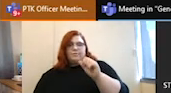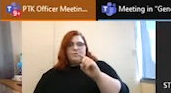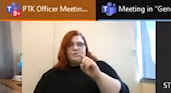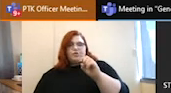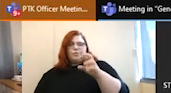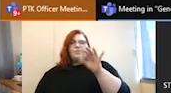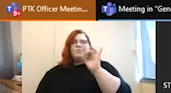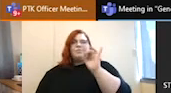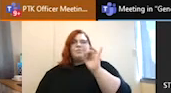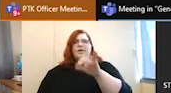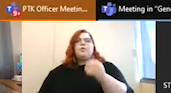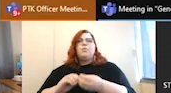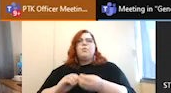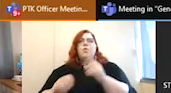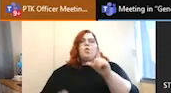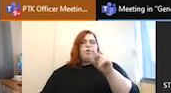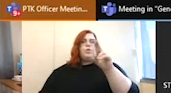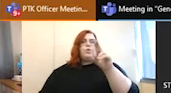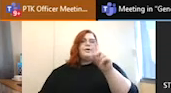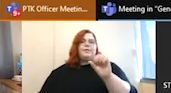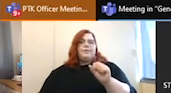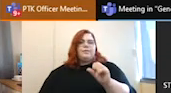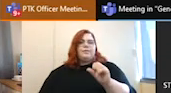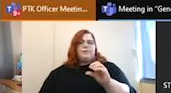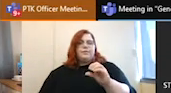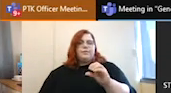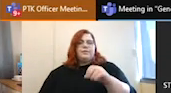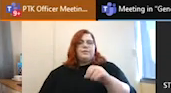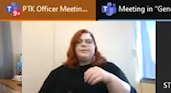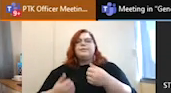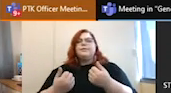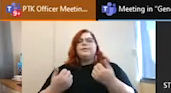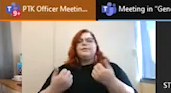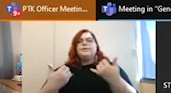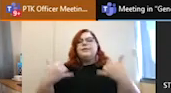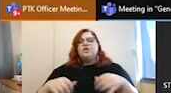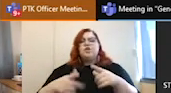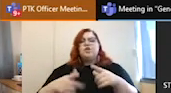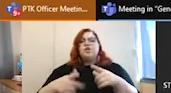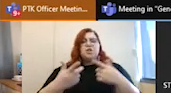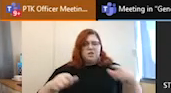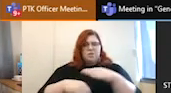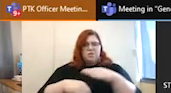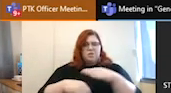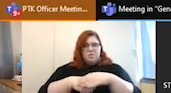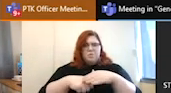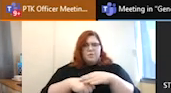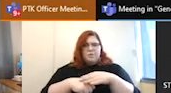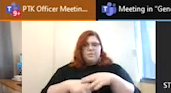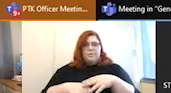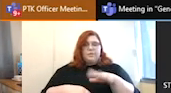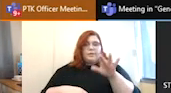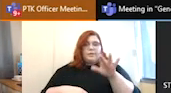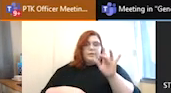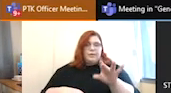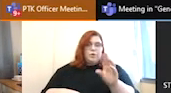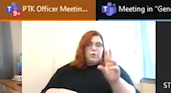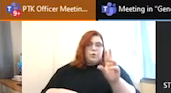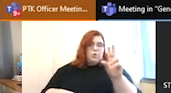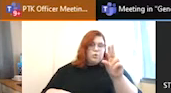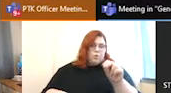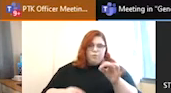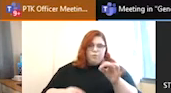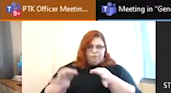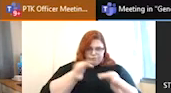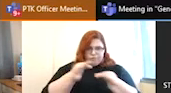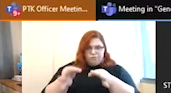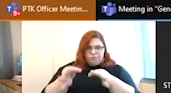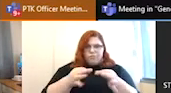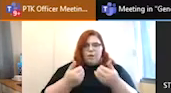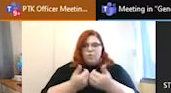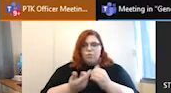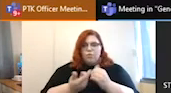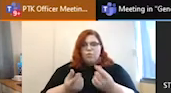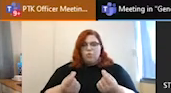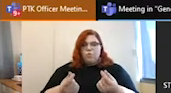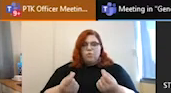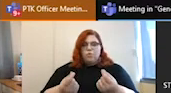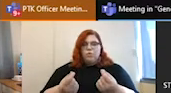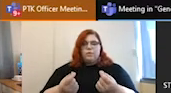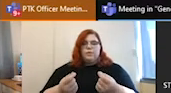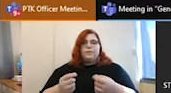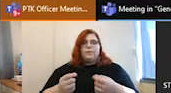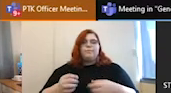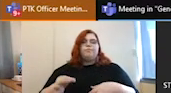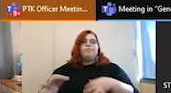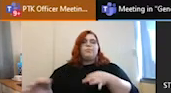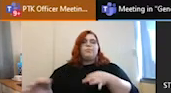language-based. So this one, I'm going to click no for instructions, gives you a description of where you are.